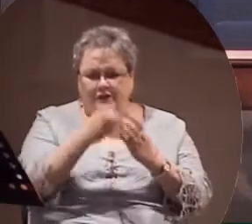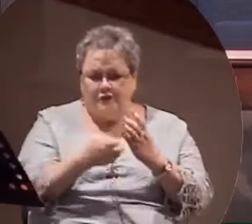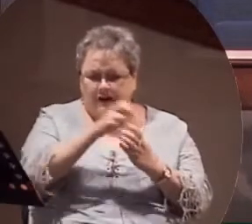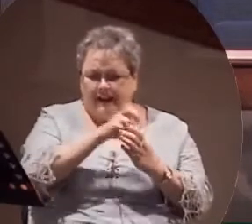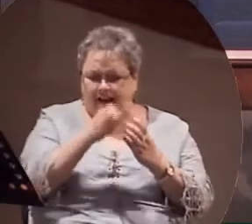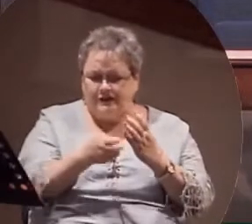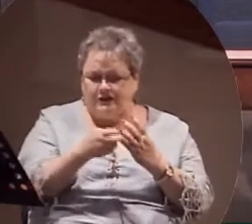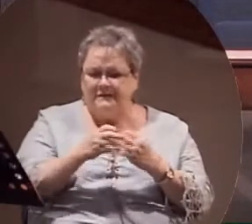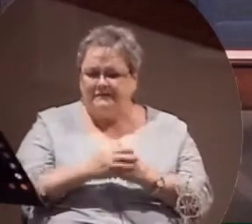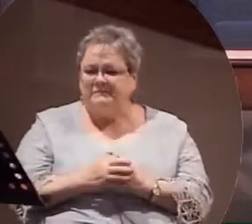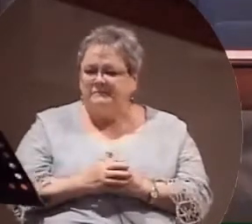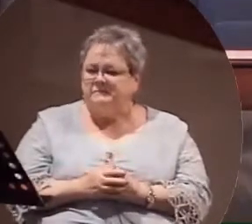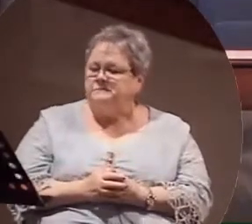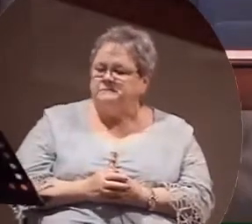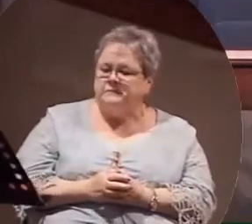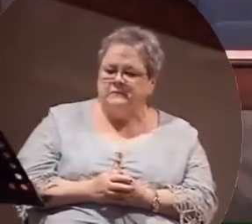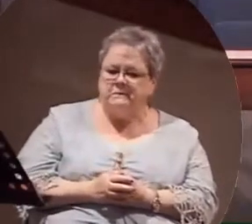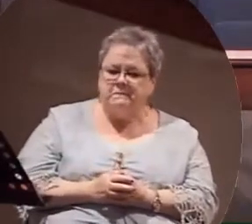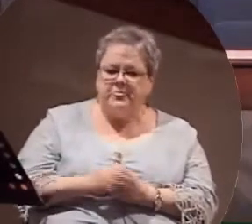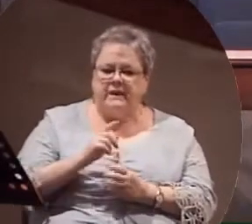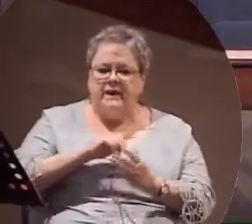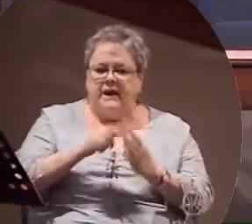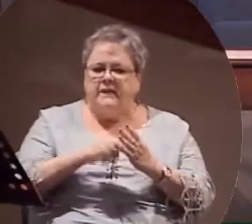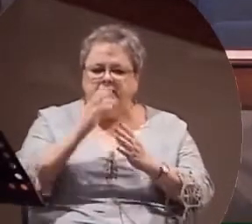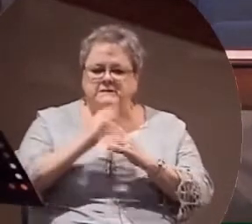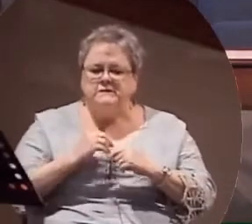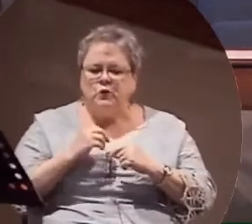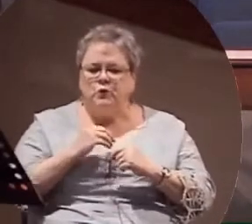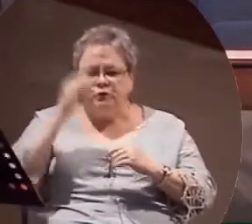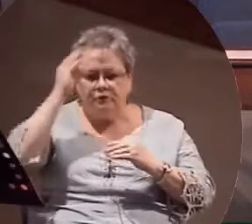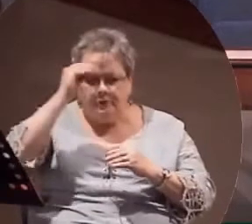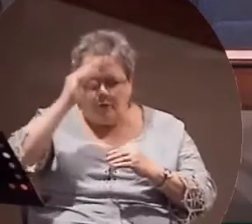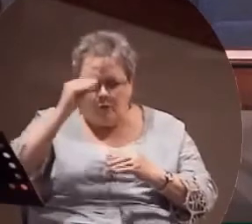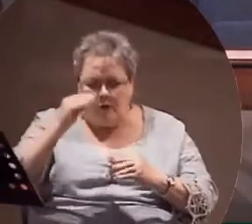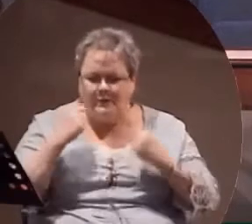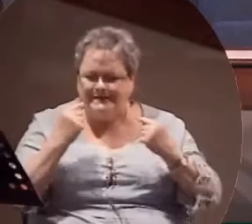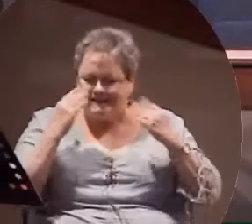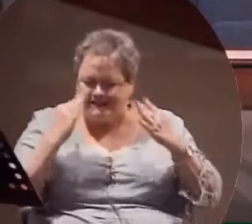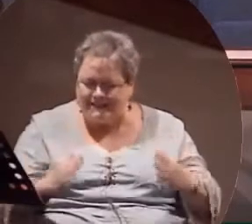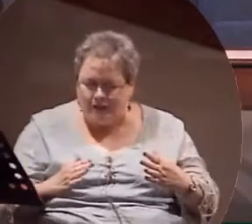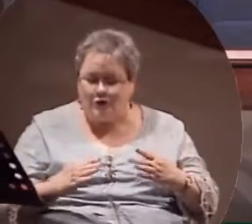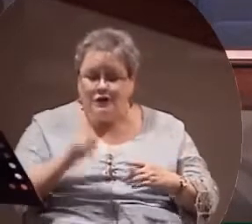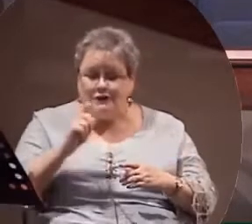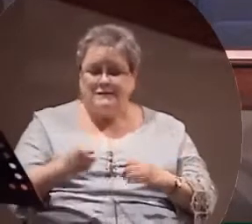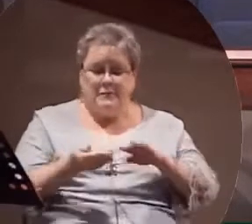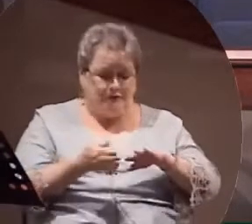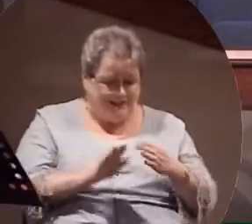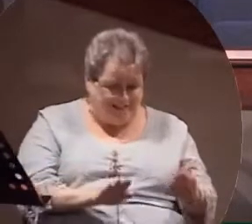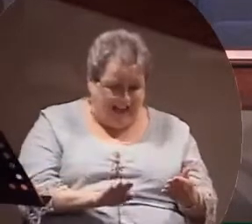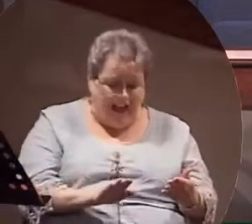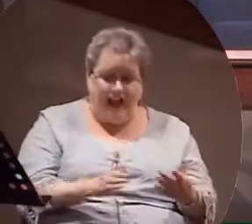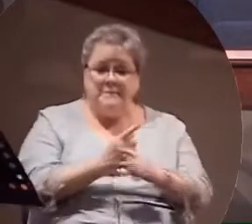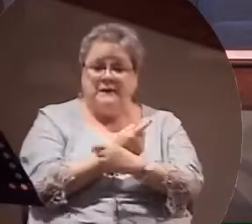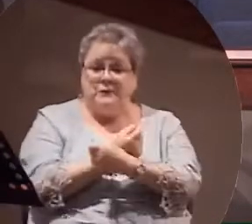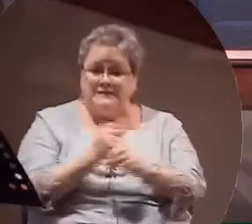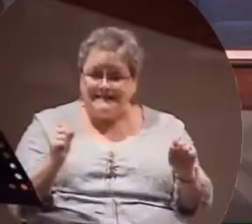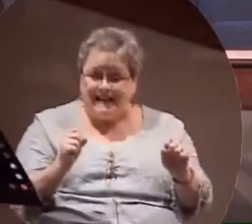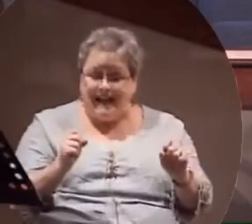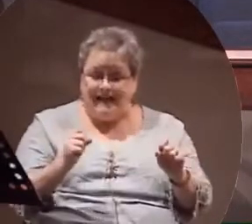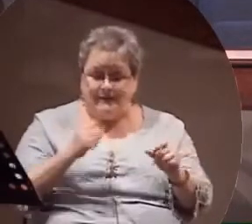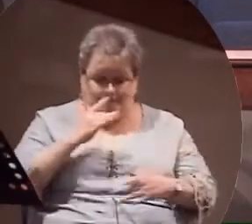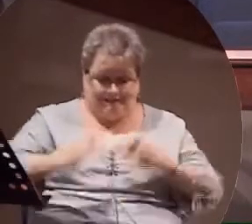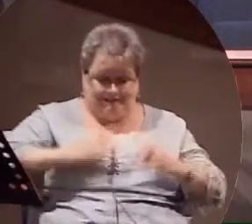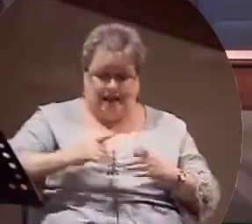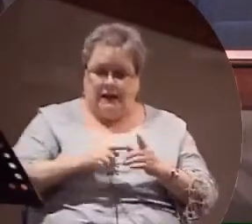here's an old boy that was a sinner, and he was sentenced, and he got saved, then he got stirred, and then something